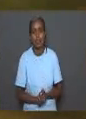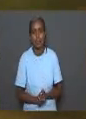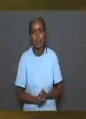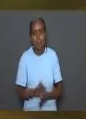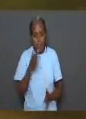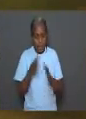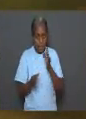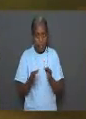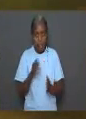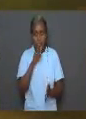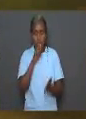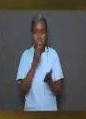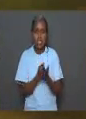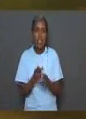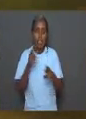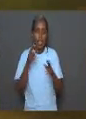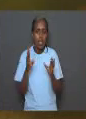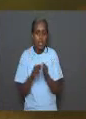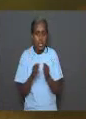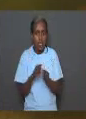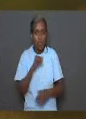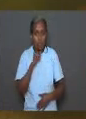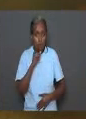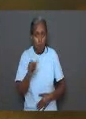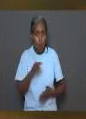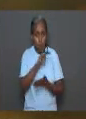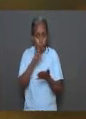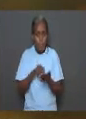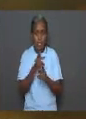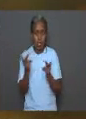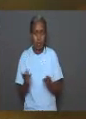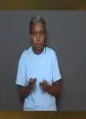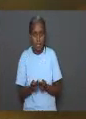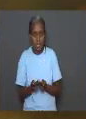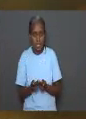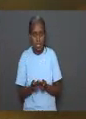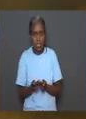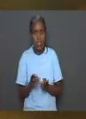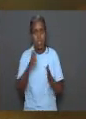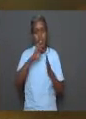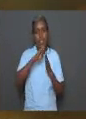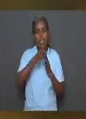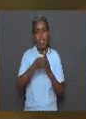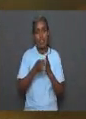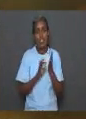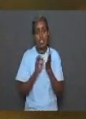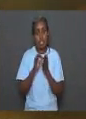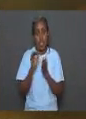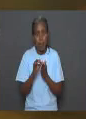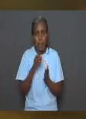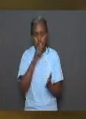If the data set has no middle place, such as an even-numbered data